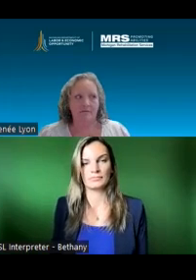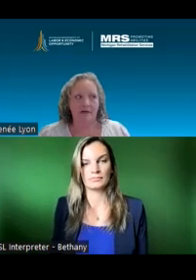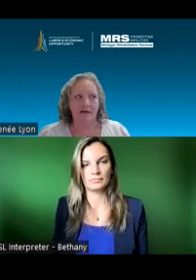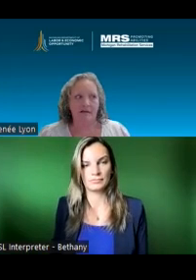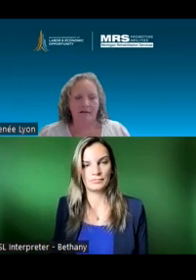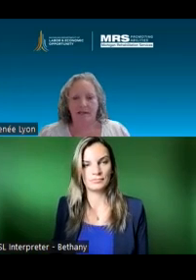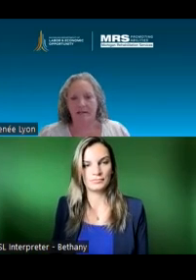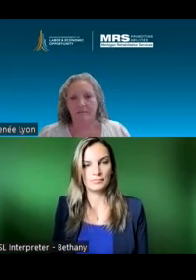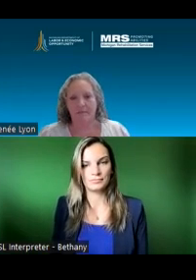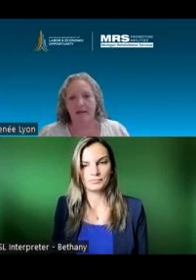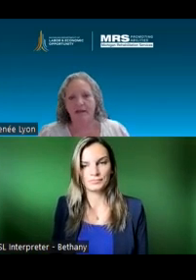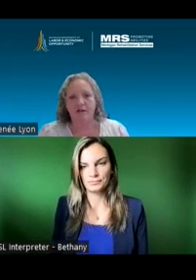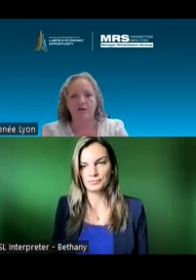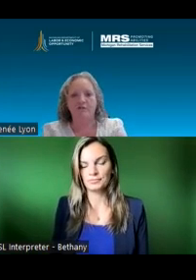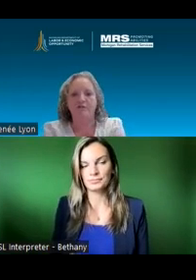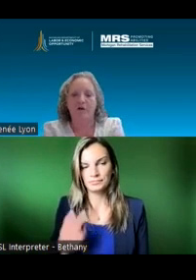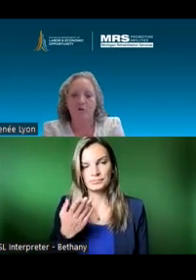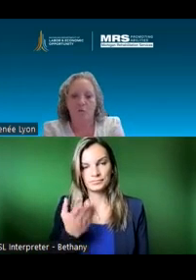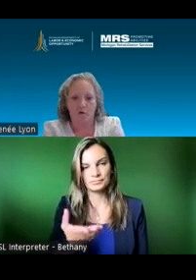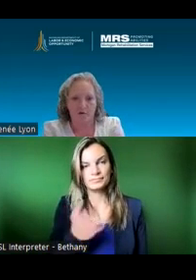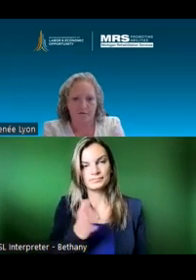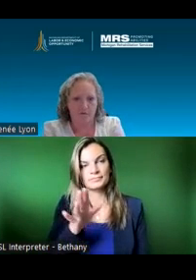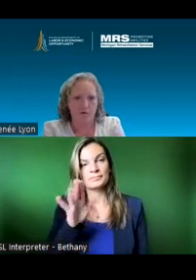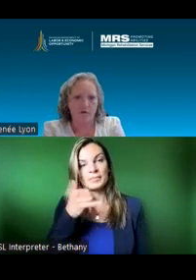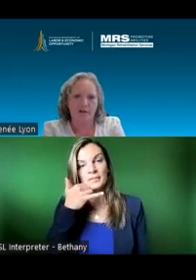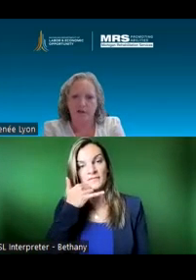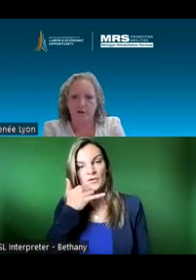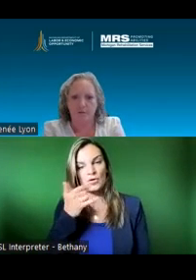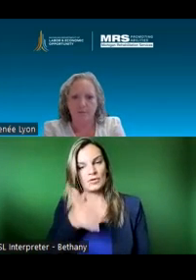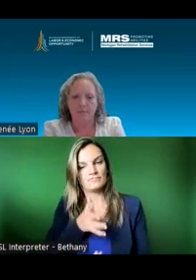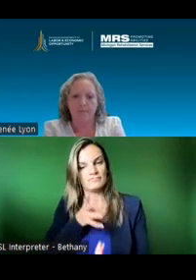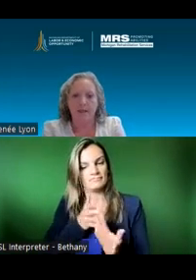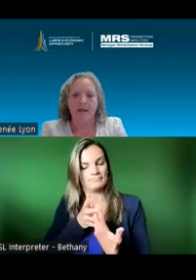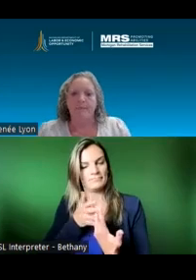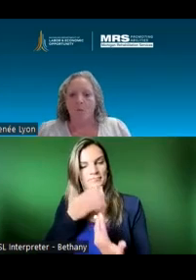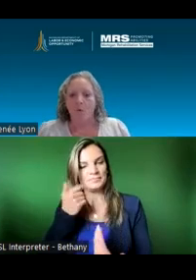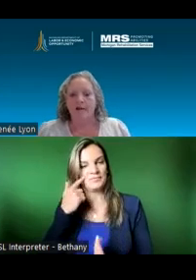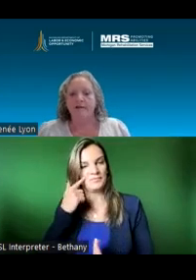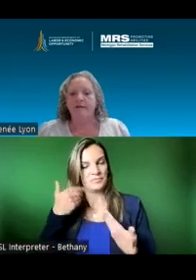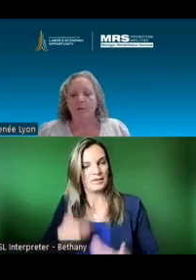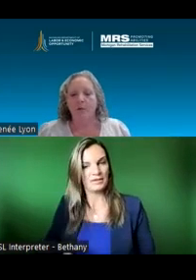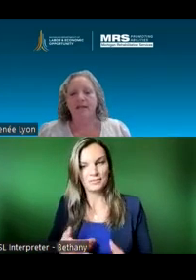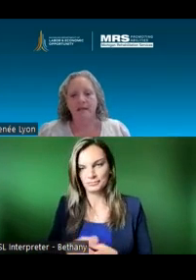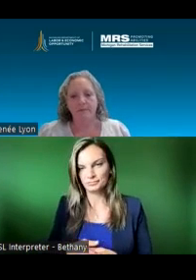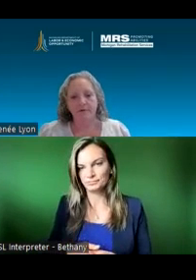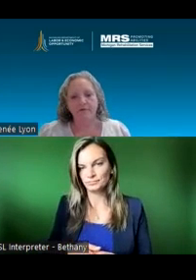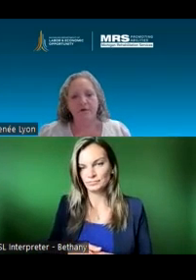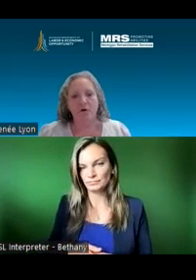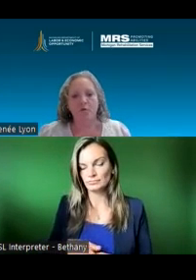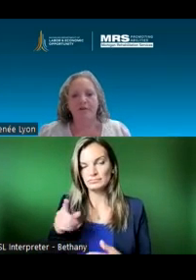All right, again, make your phone work for you. One, we want to keep your phone